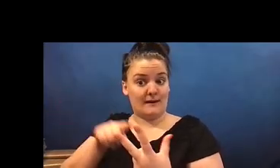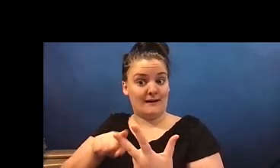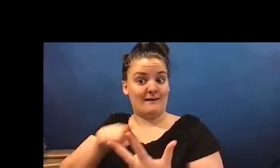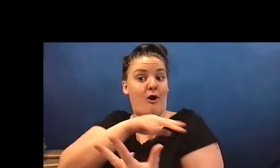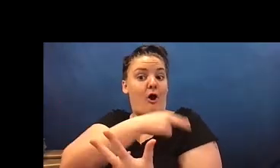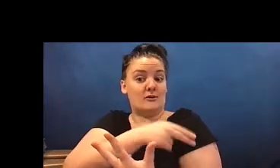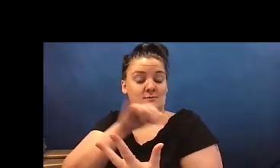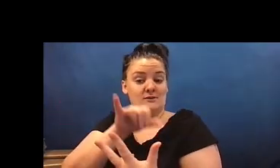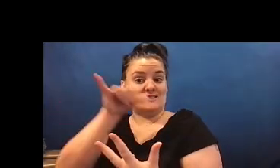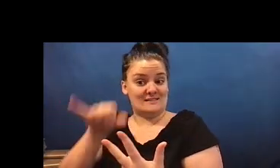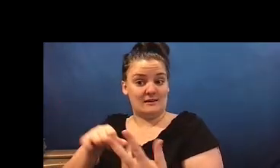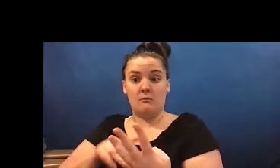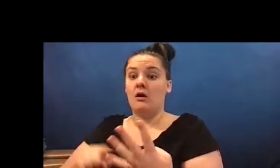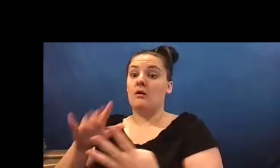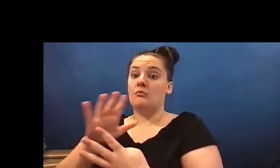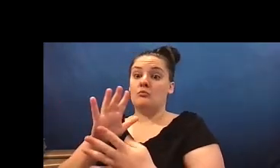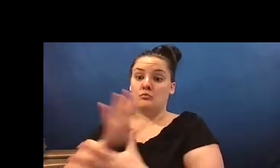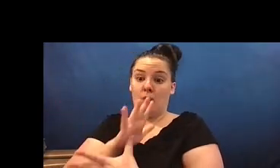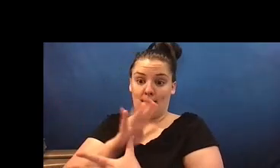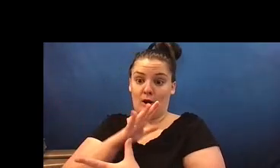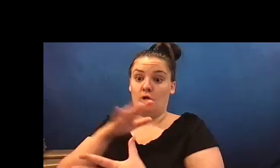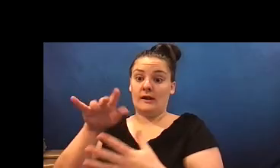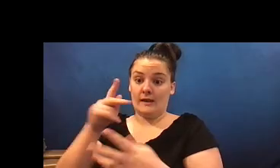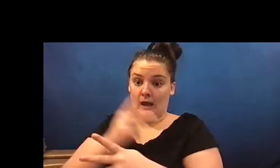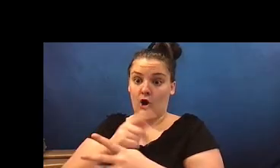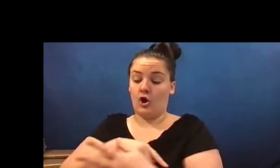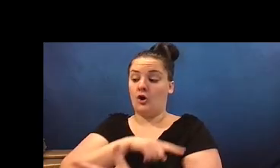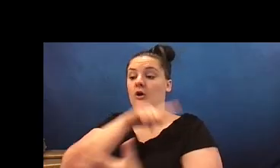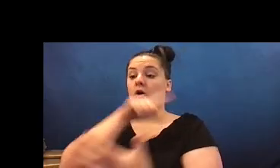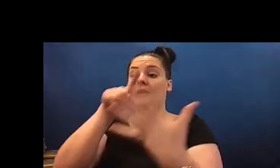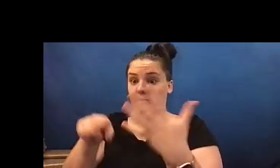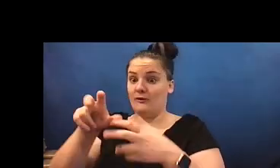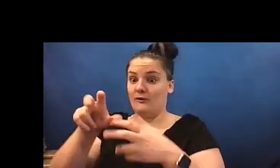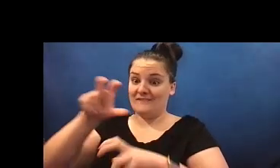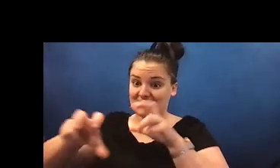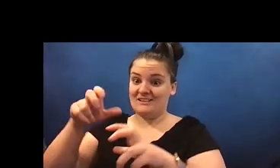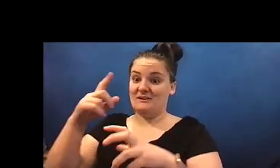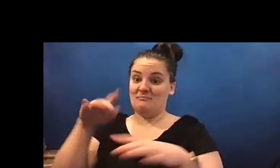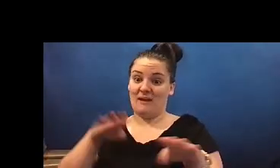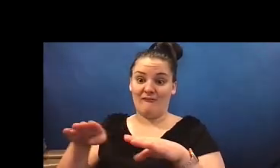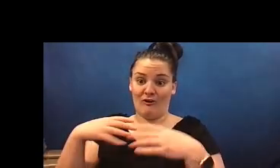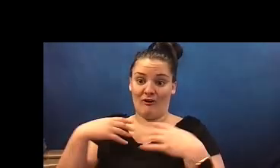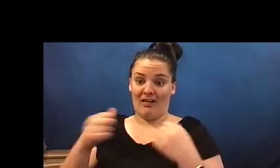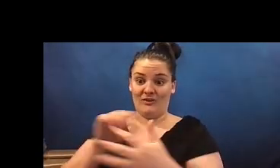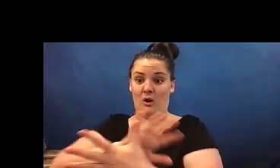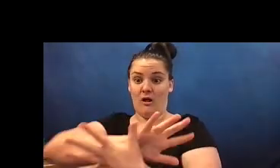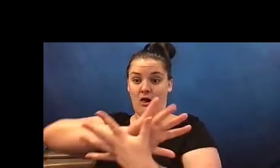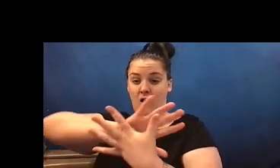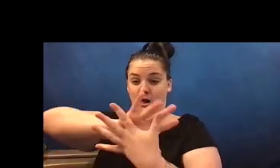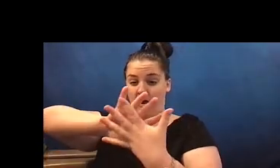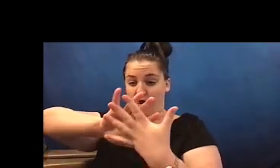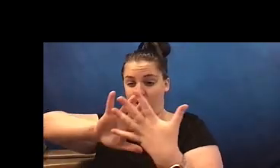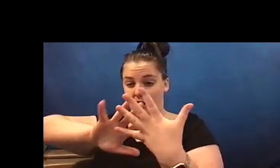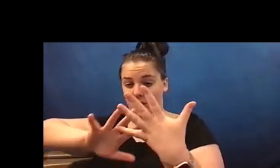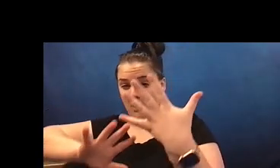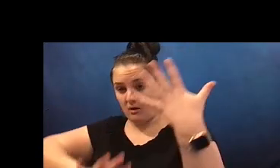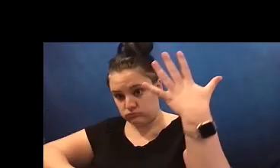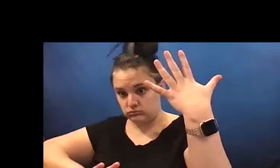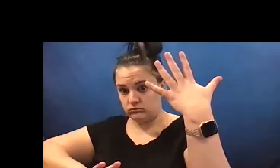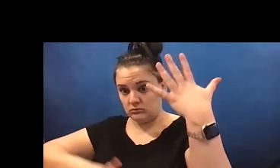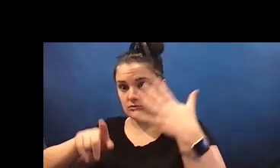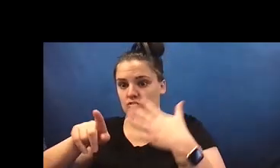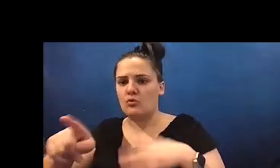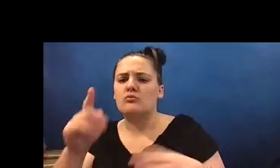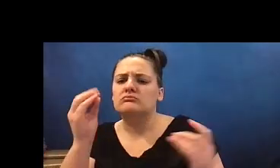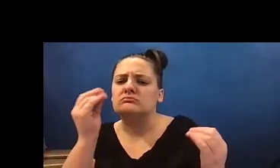all of the primary care basics, and you've invested in behavioral health. And so when you are moving the needle on affordability and